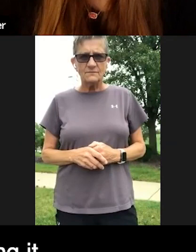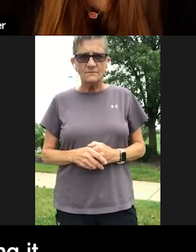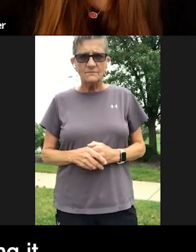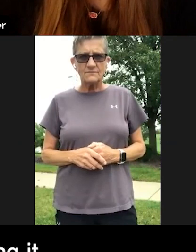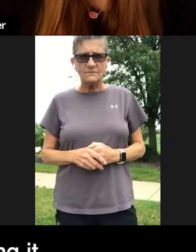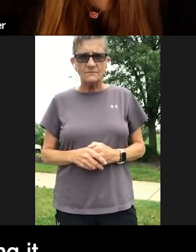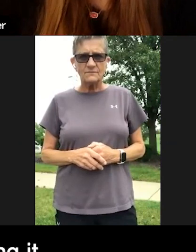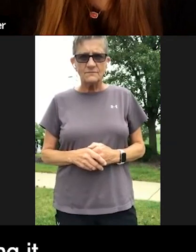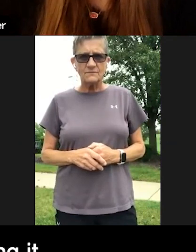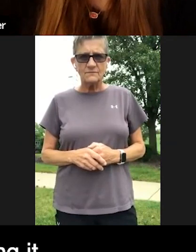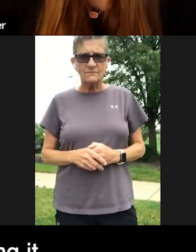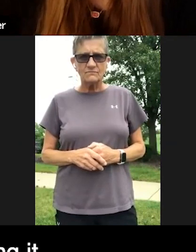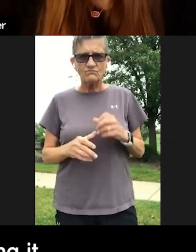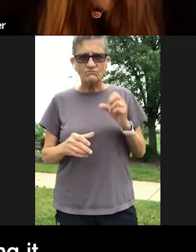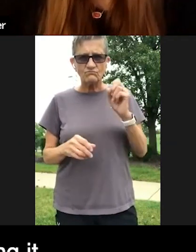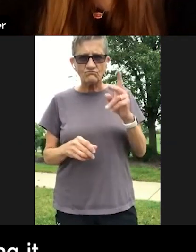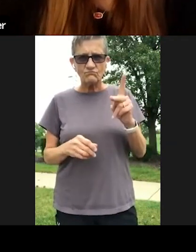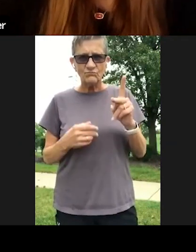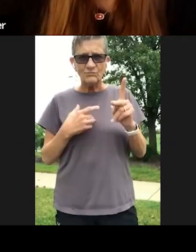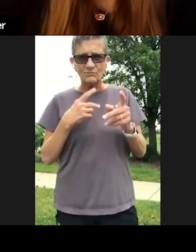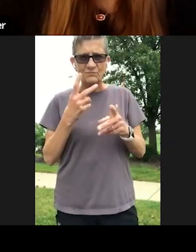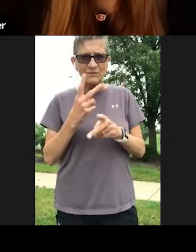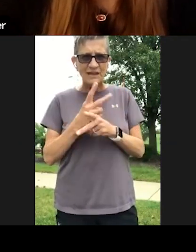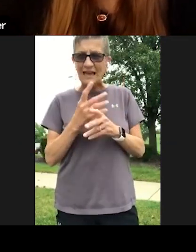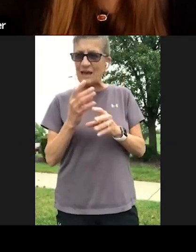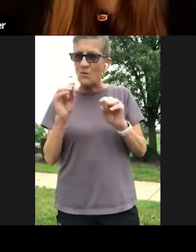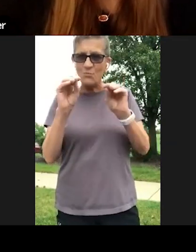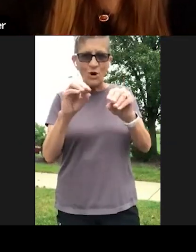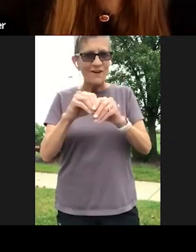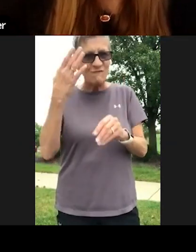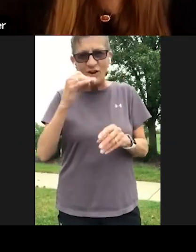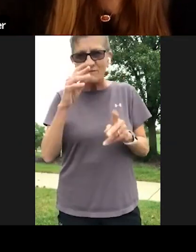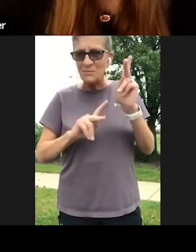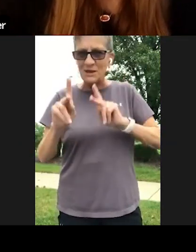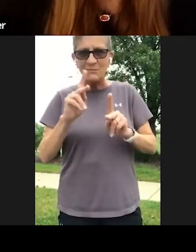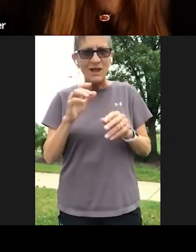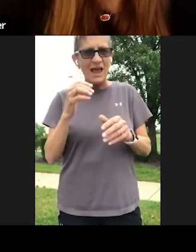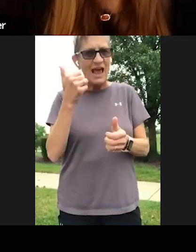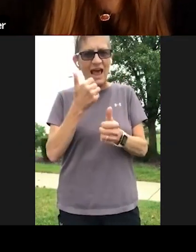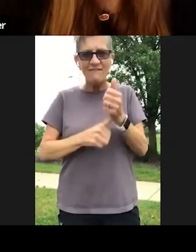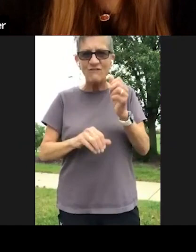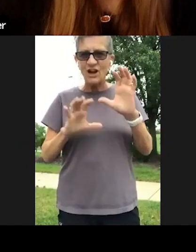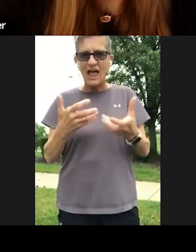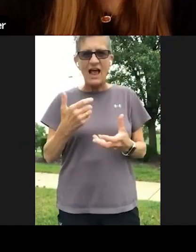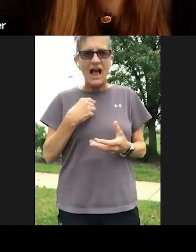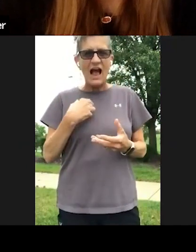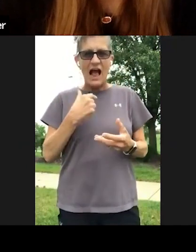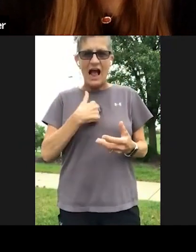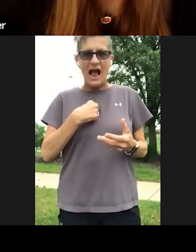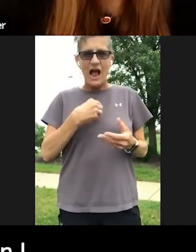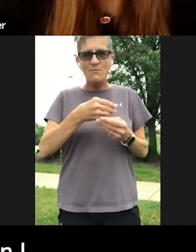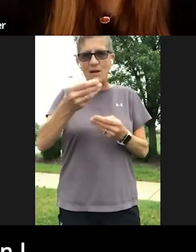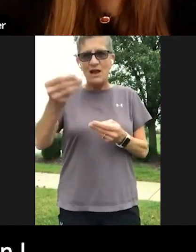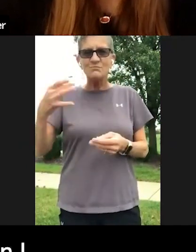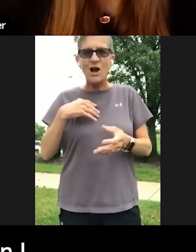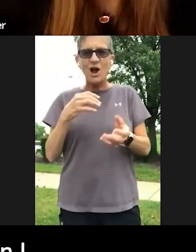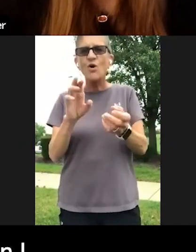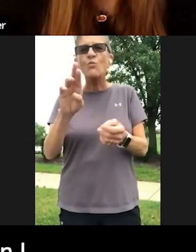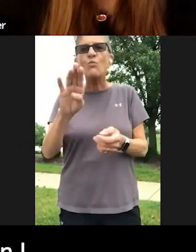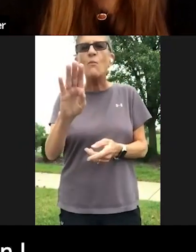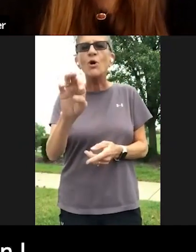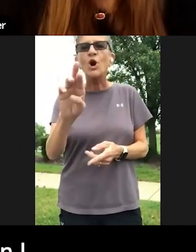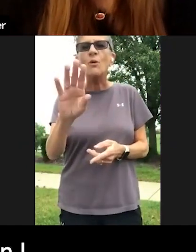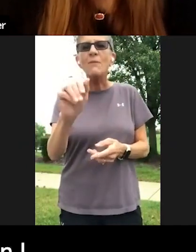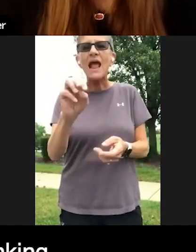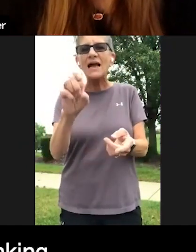Yeah, I just keep putting it in front of people, right? Like every class, I'm like, okay, I pass out I have my somewhere, I pass out my rubber bands. And part of the reason I